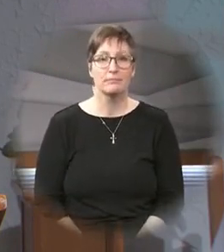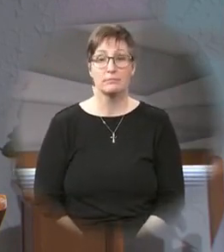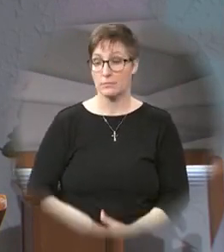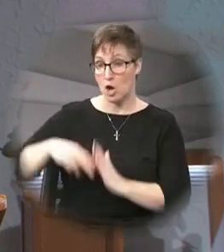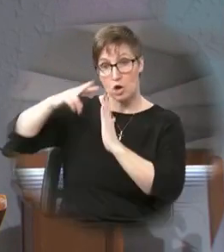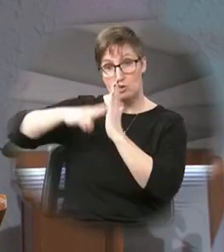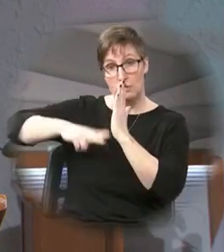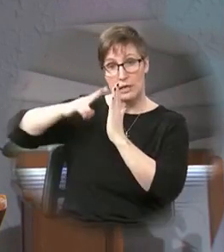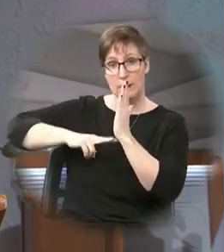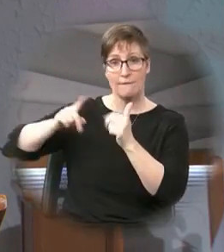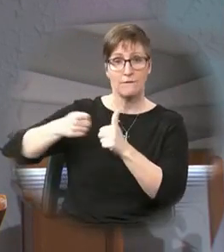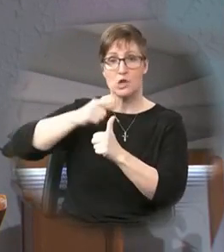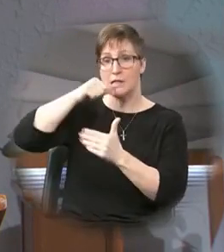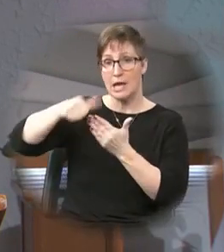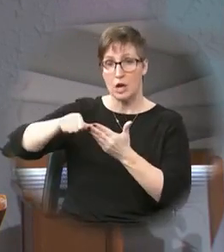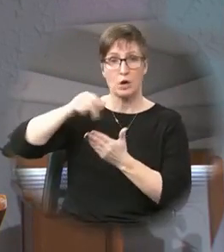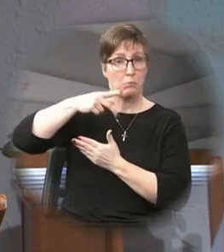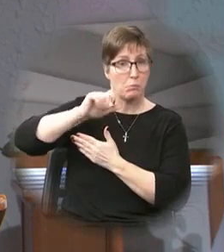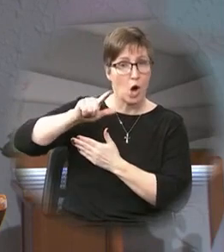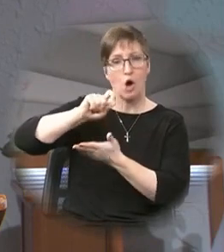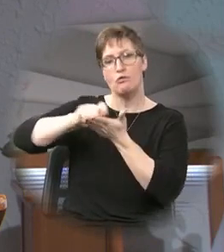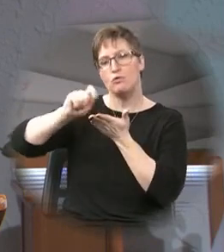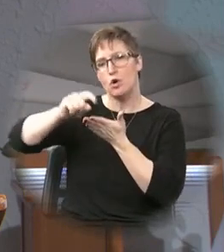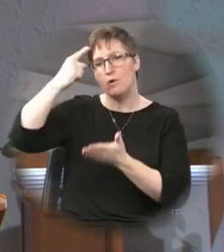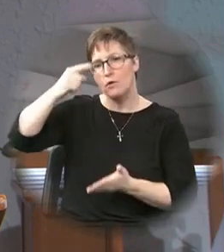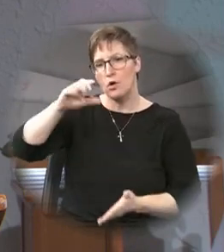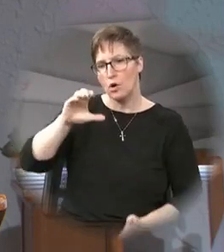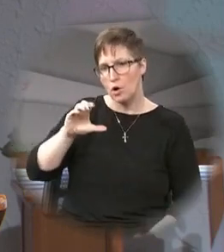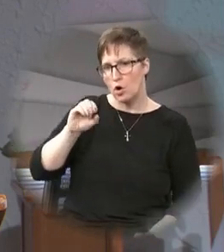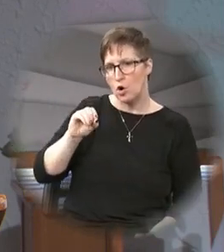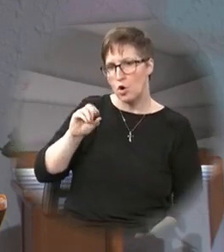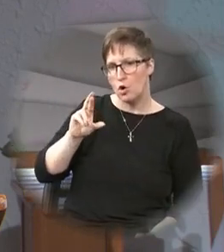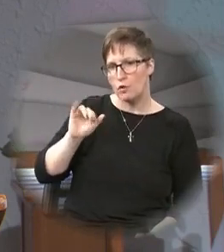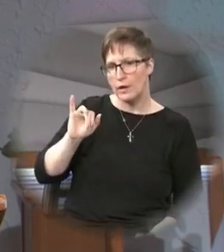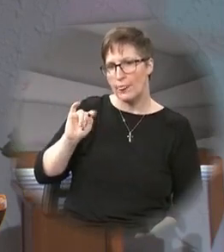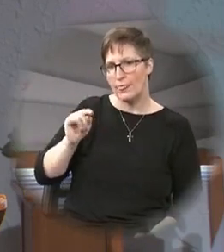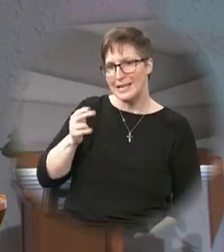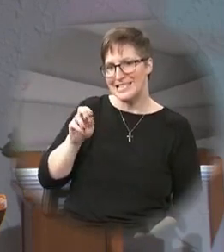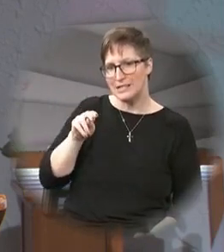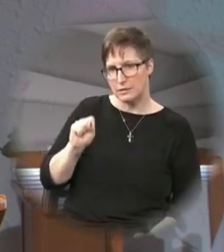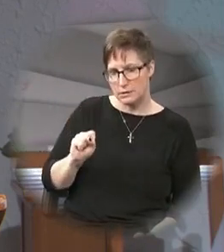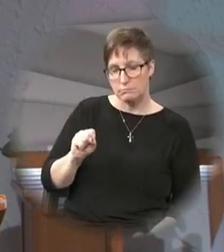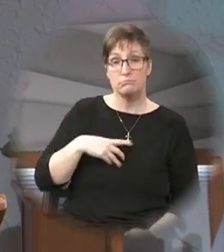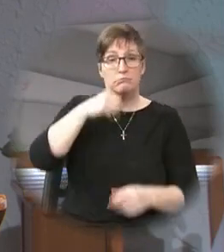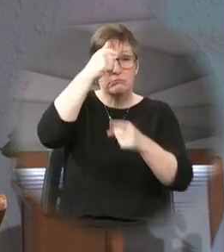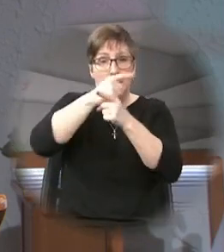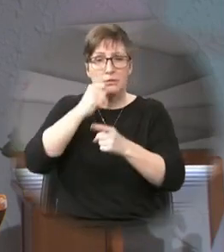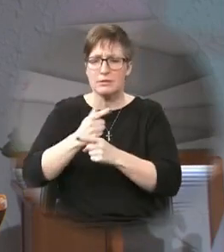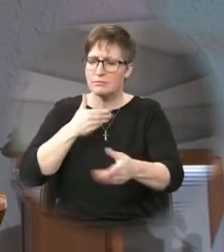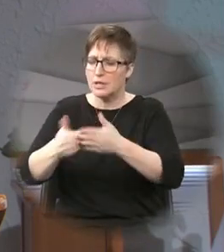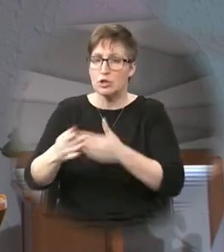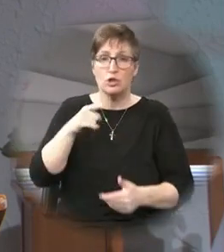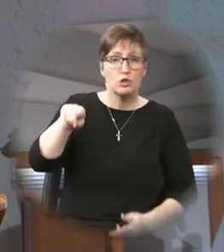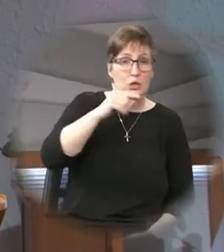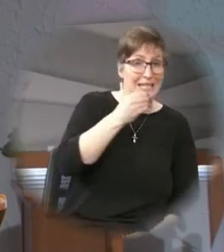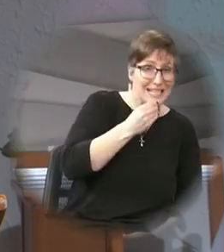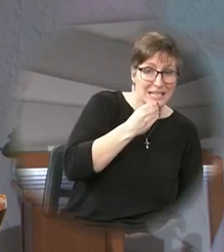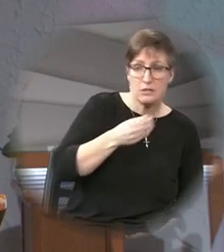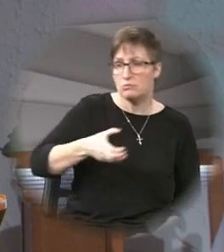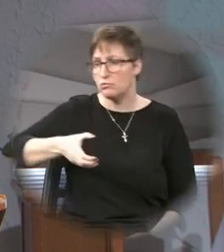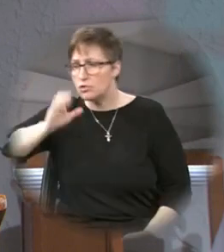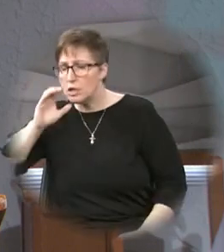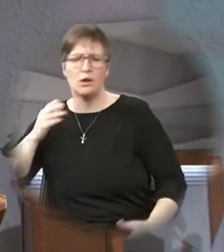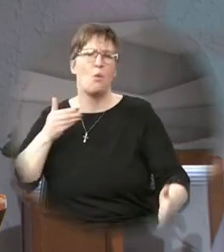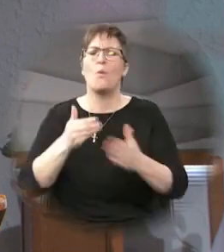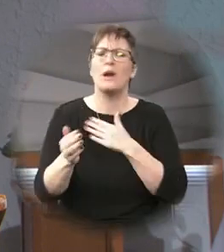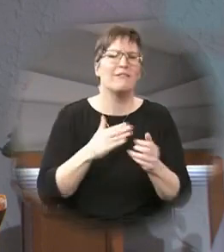A reading from the first letter of St. Paul to the Corinthians. Brothers and sisters, whether you eat or drink, or